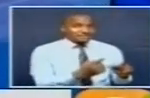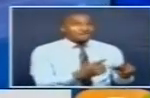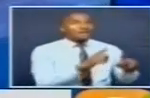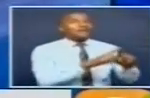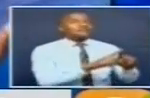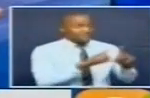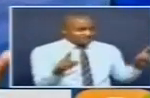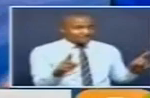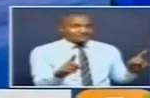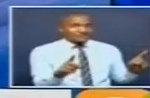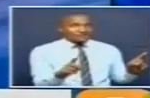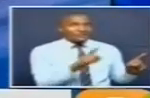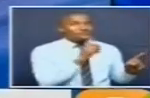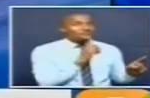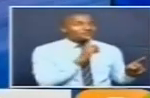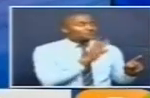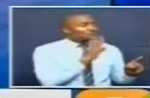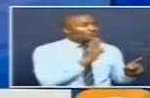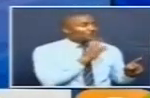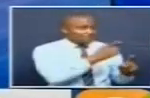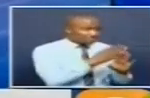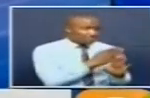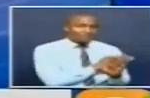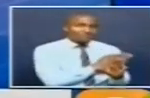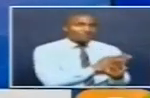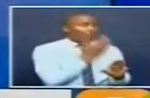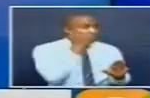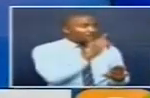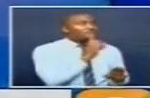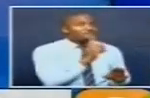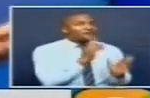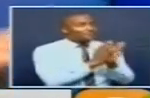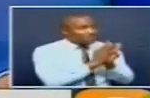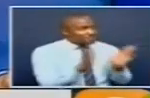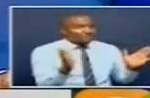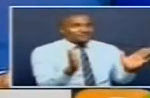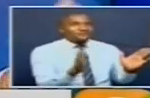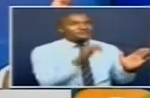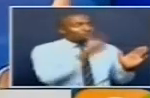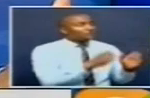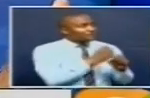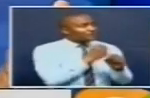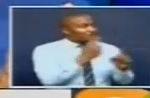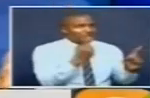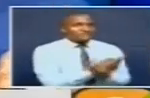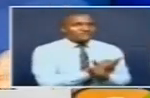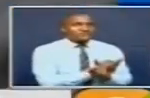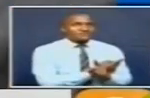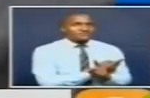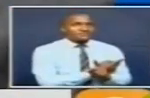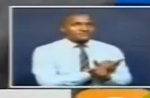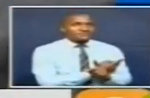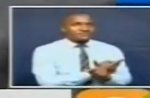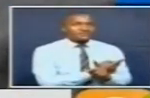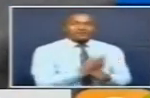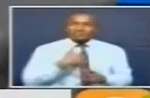Because if you're saying you had talked about this prior, why would he say it in public that it should have been done differently? No, I'm just